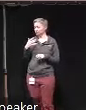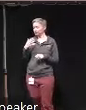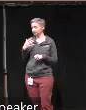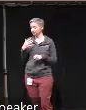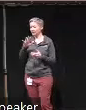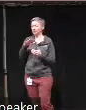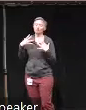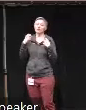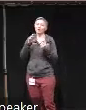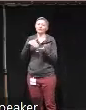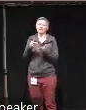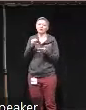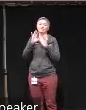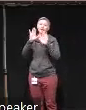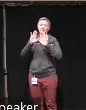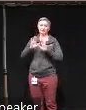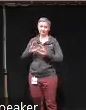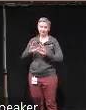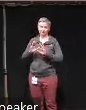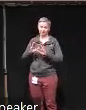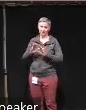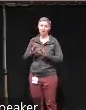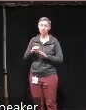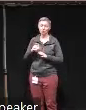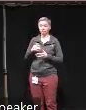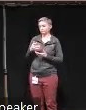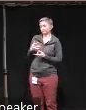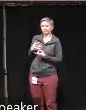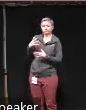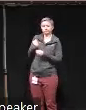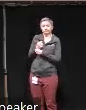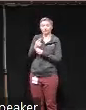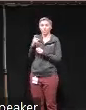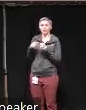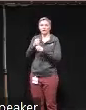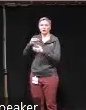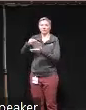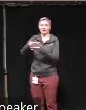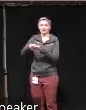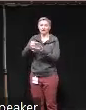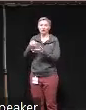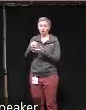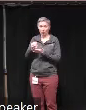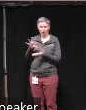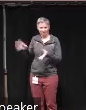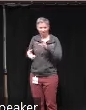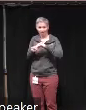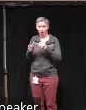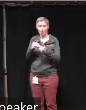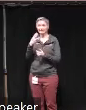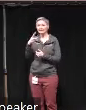by HRSA that had another additional year of funding that has now become almost $16 million